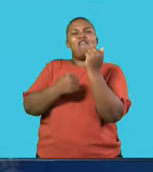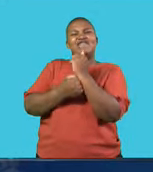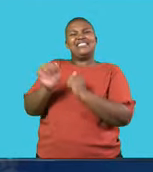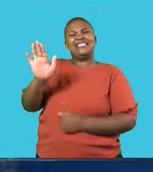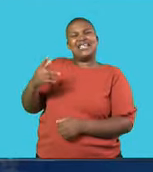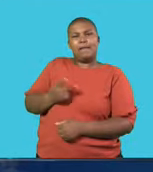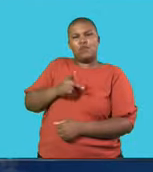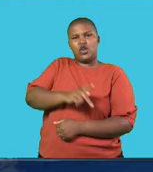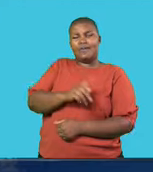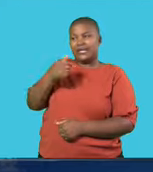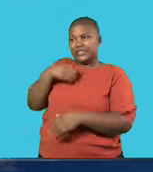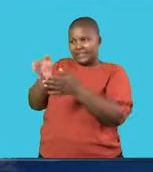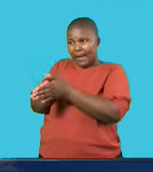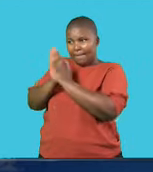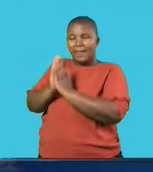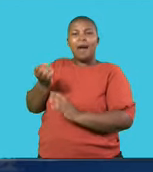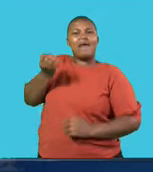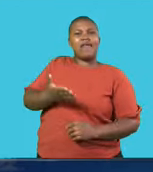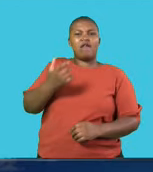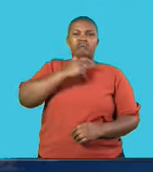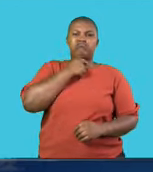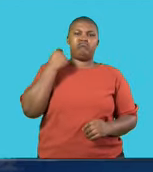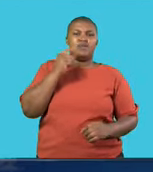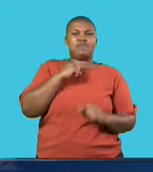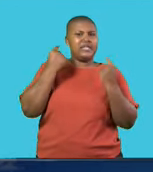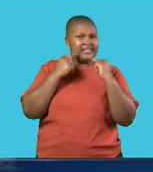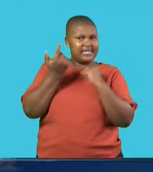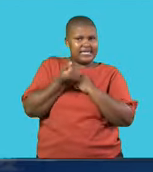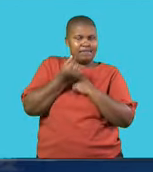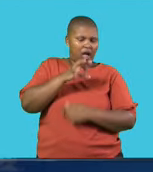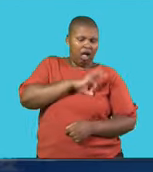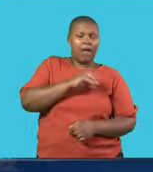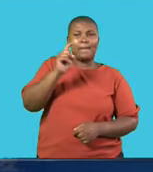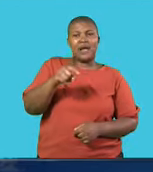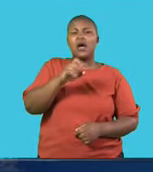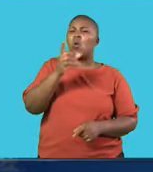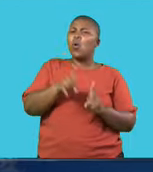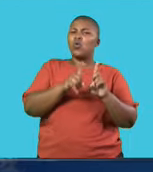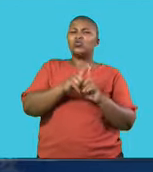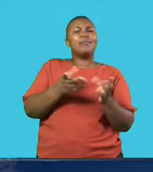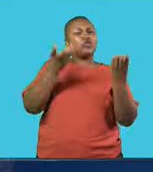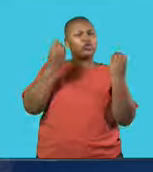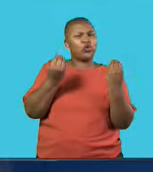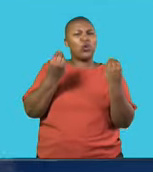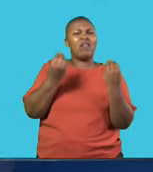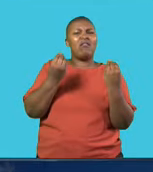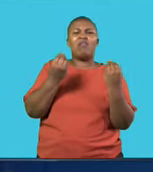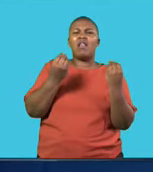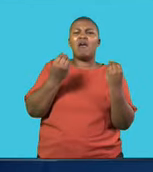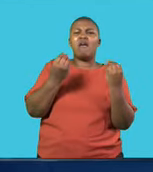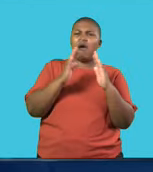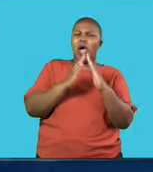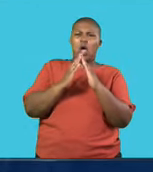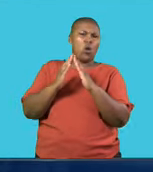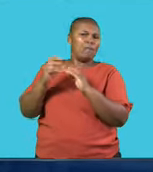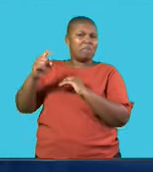Baruti Bahole. And Baruti Batolele Matu because Baruti Baitam Swets Omolo, some of our pastors, Badrova Lakumi Kukun.